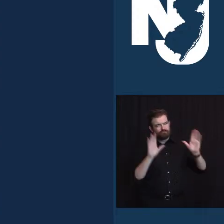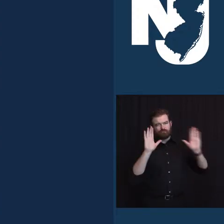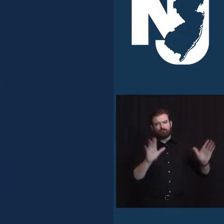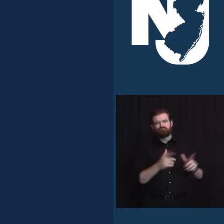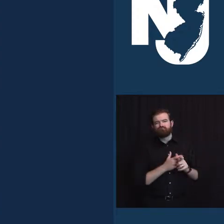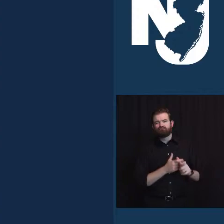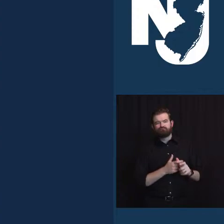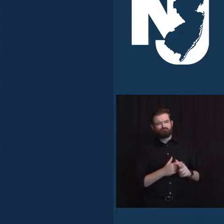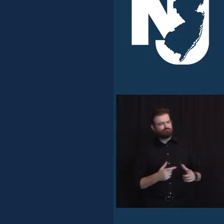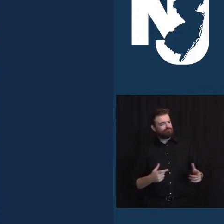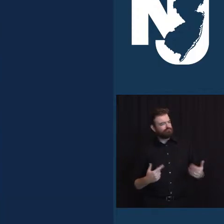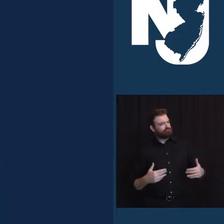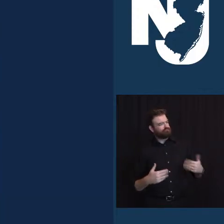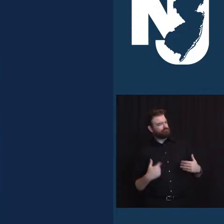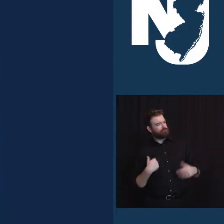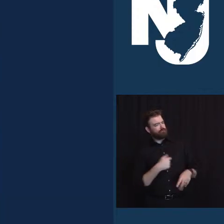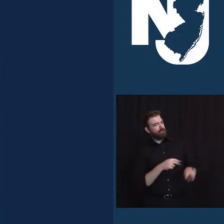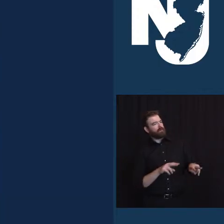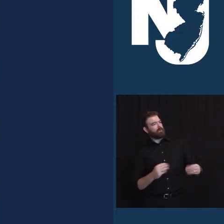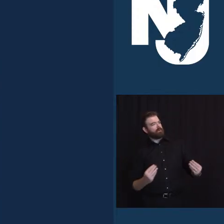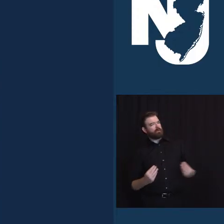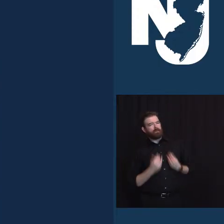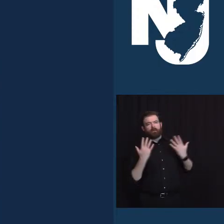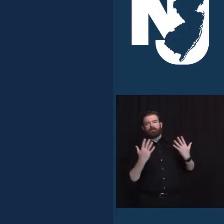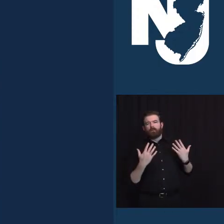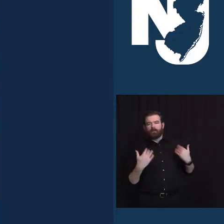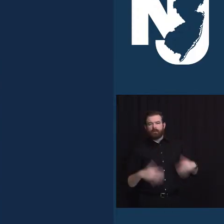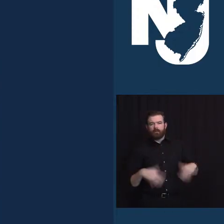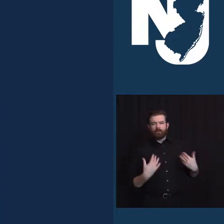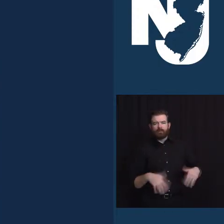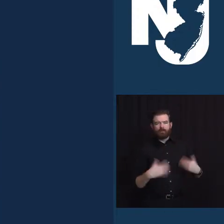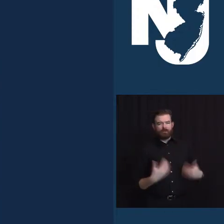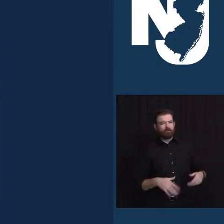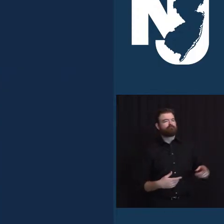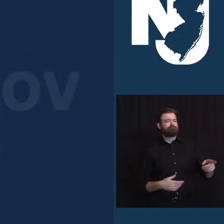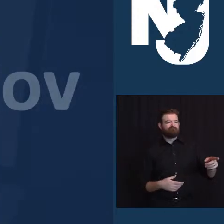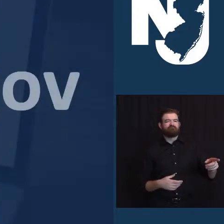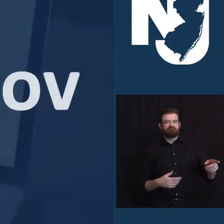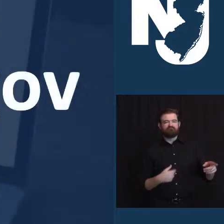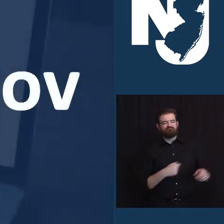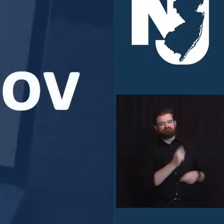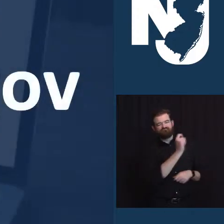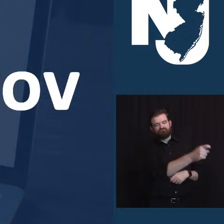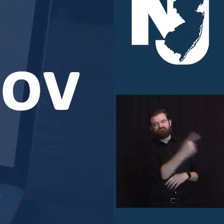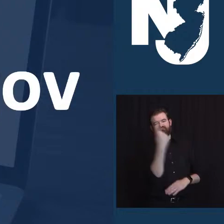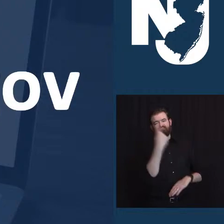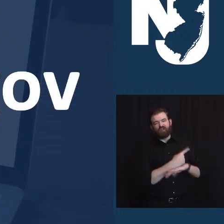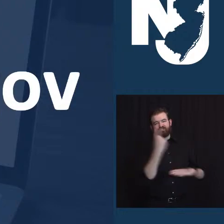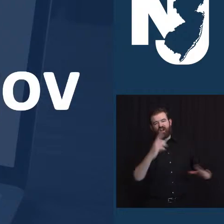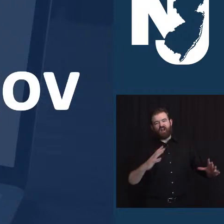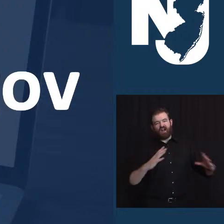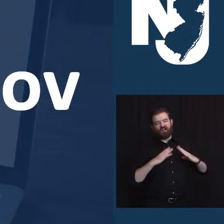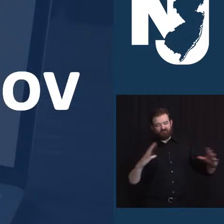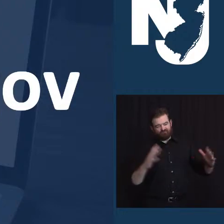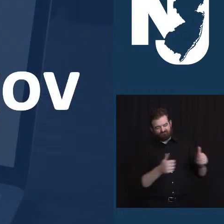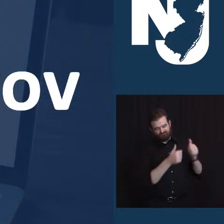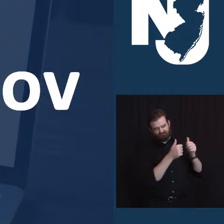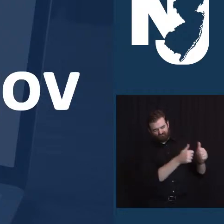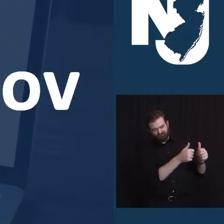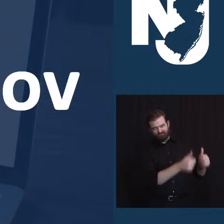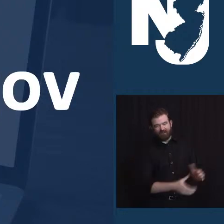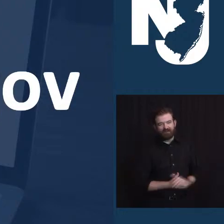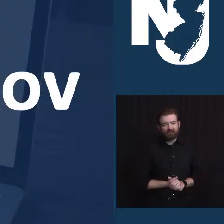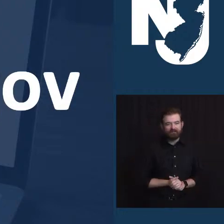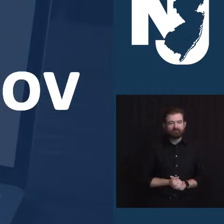have hereby earned a day off. With that, thank you for being with us today. Let me turn to the Acting Commissioner